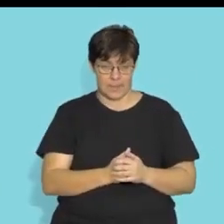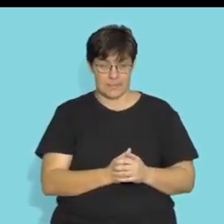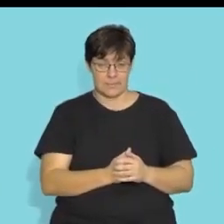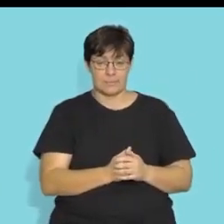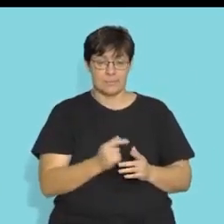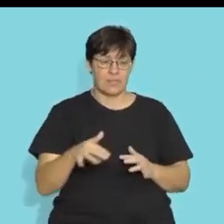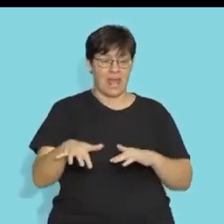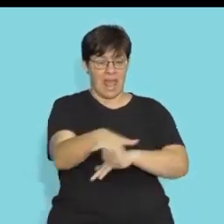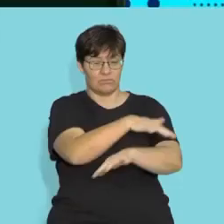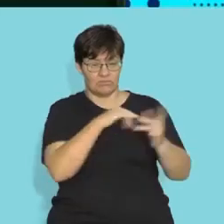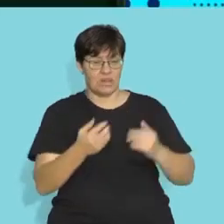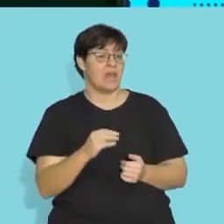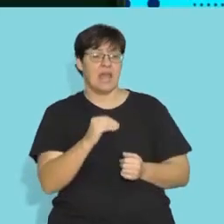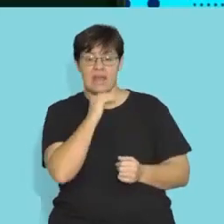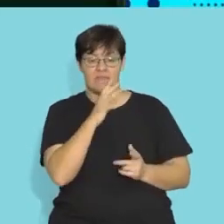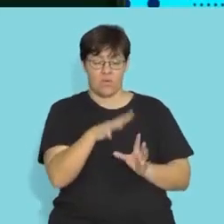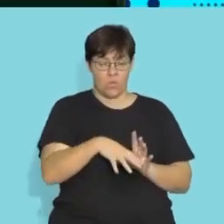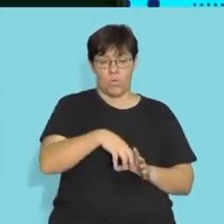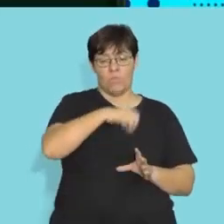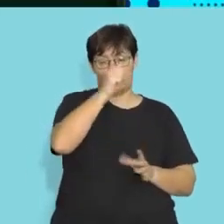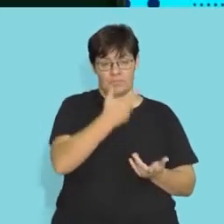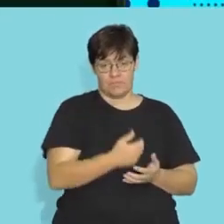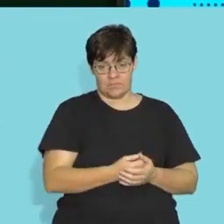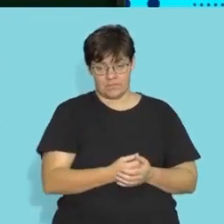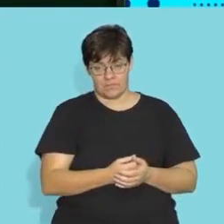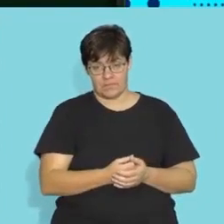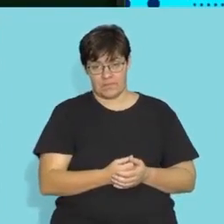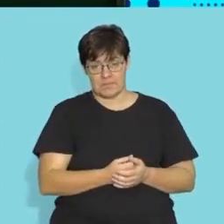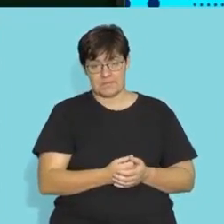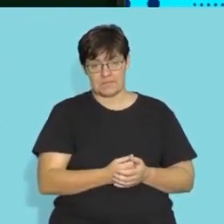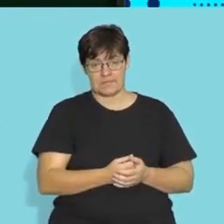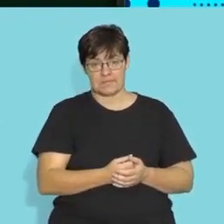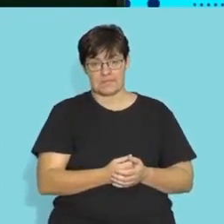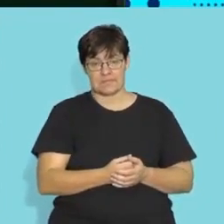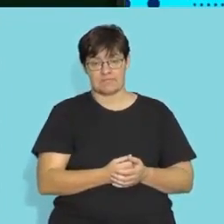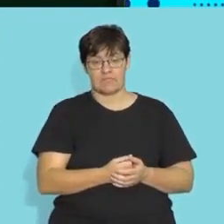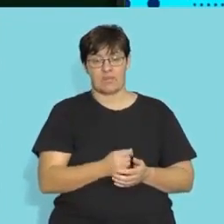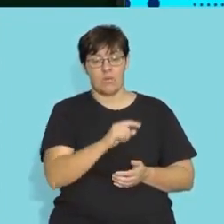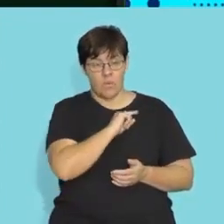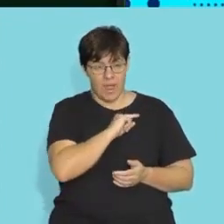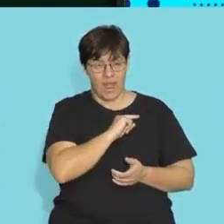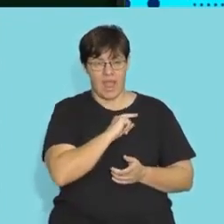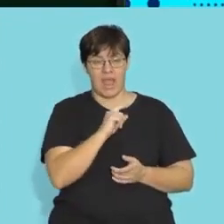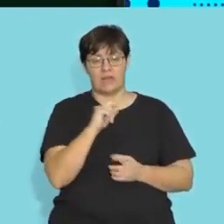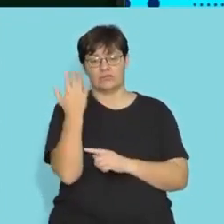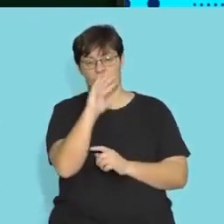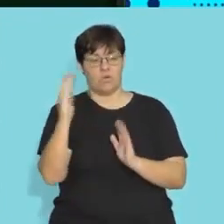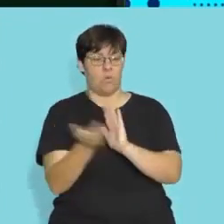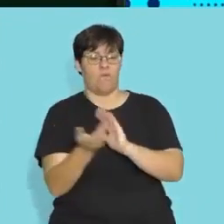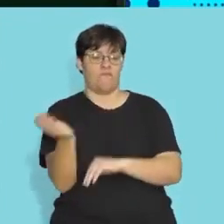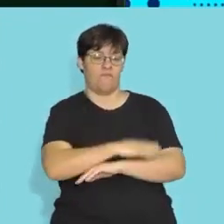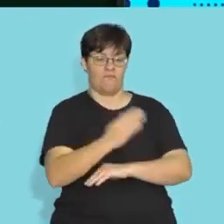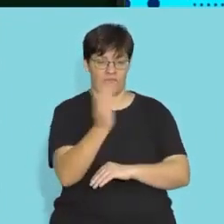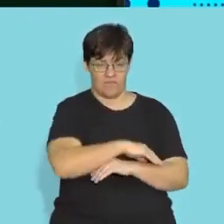remove the trees, it means that the atmosphere does not have evaporation, we don't have evaporation contributing